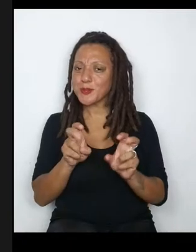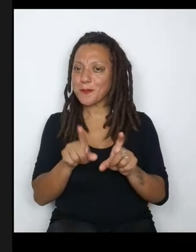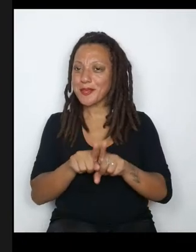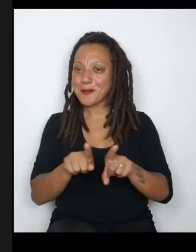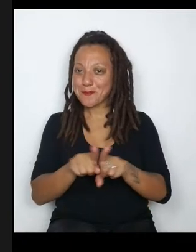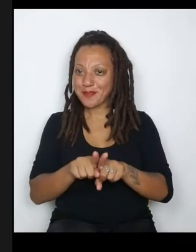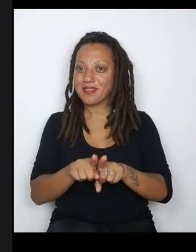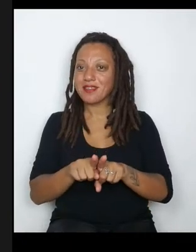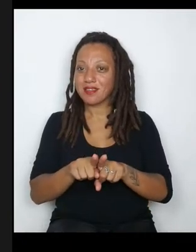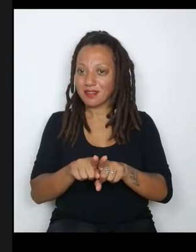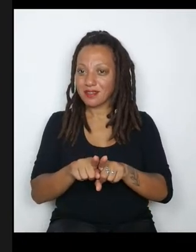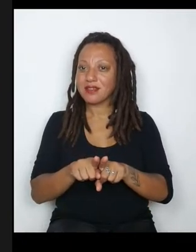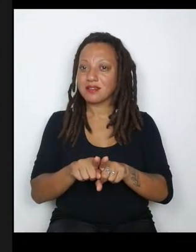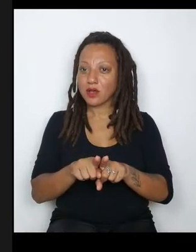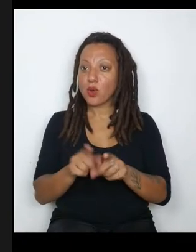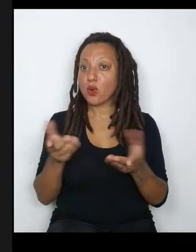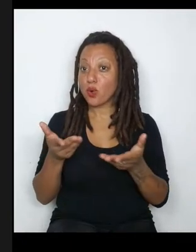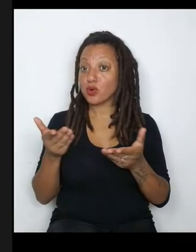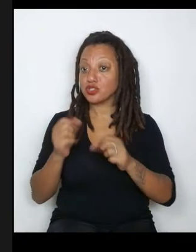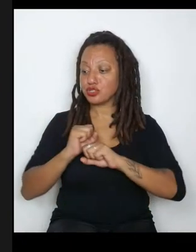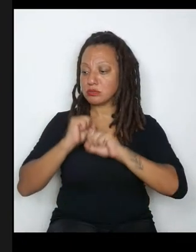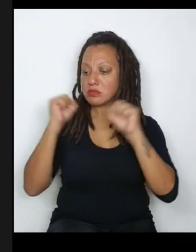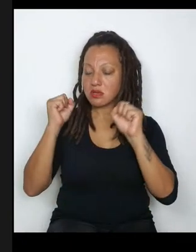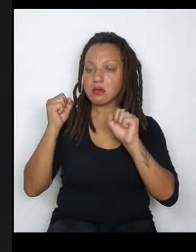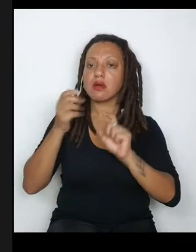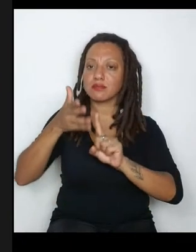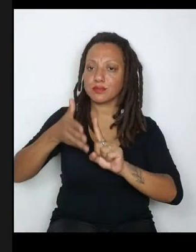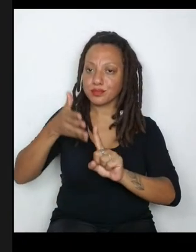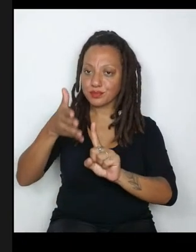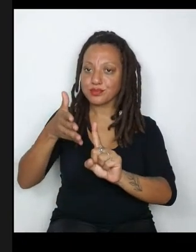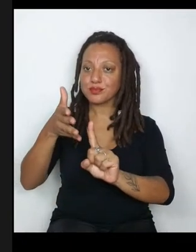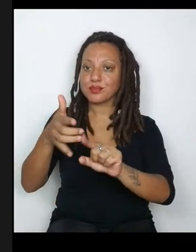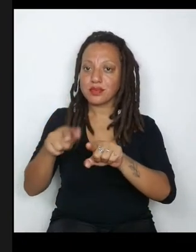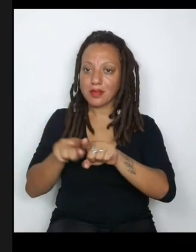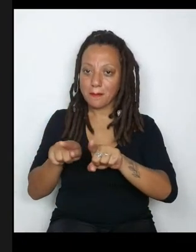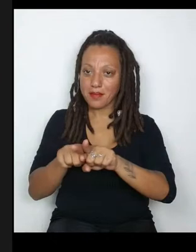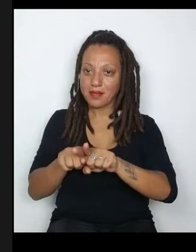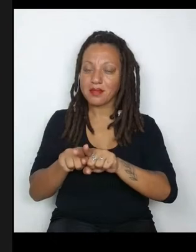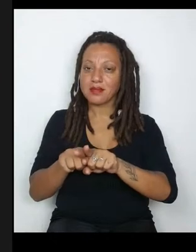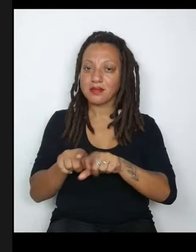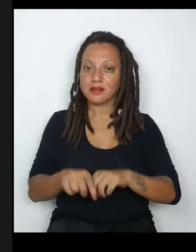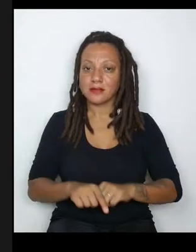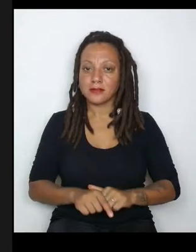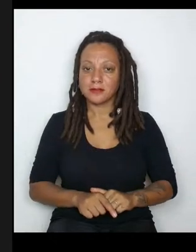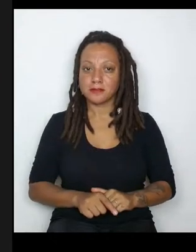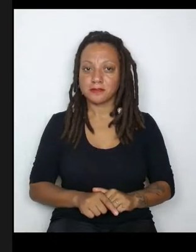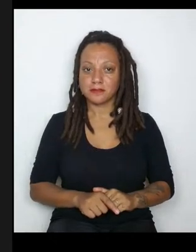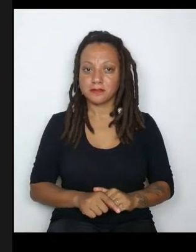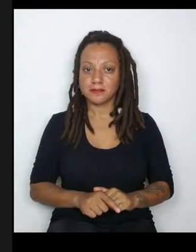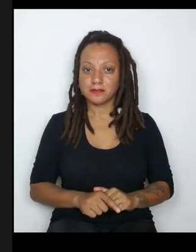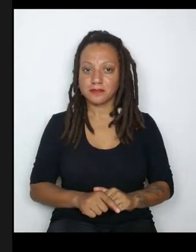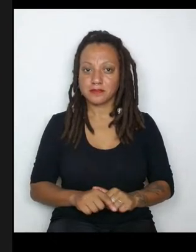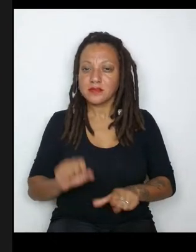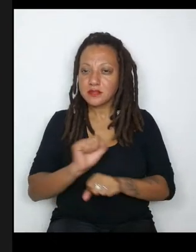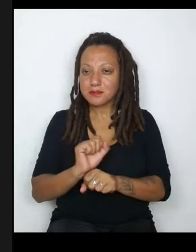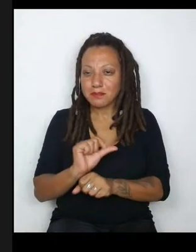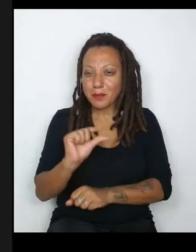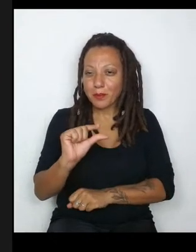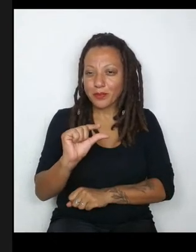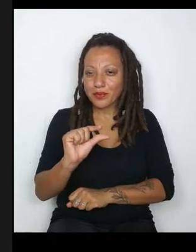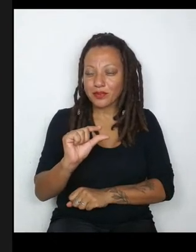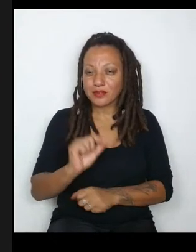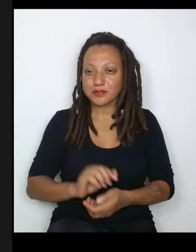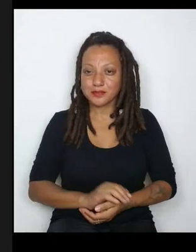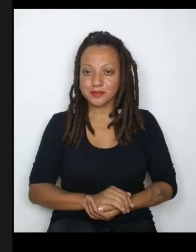and i believe that in the panels in the morning sessions we talked about that just a